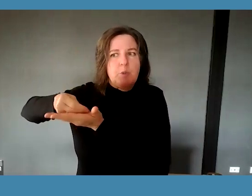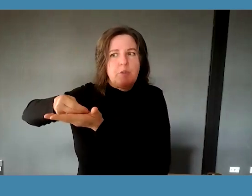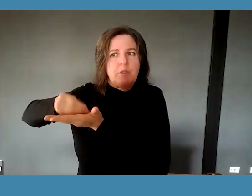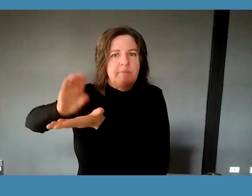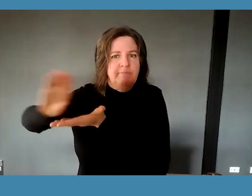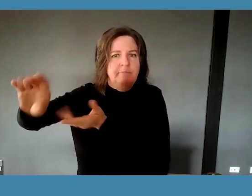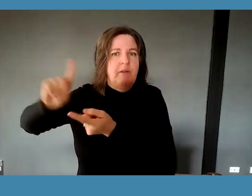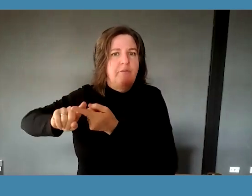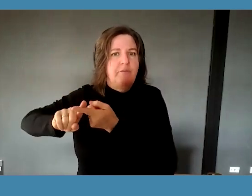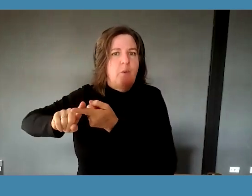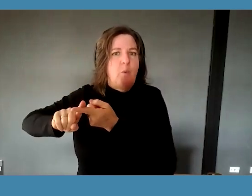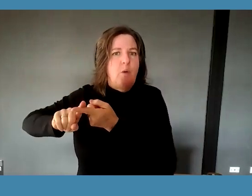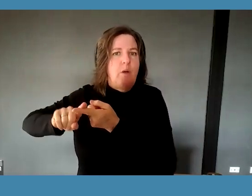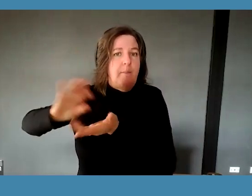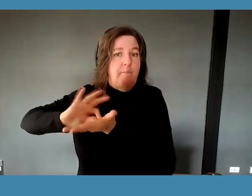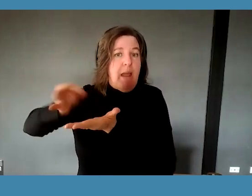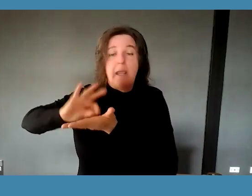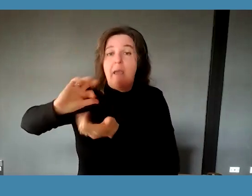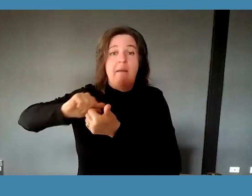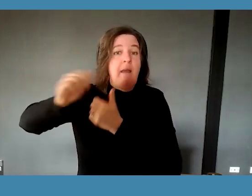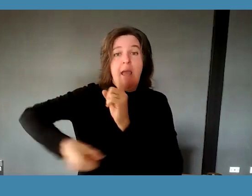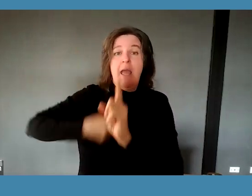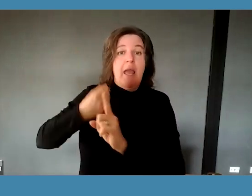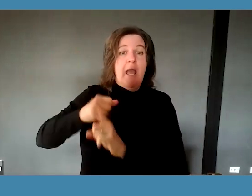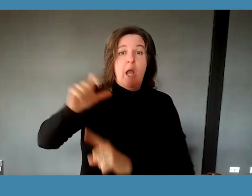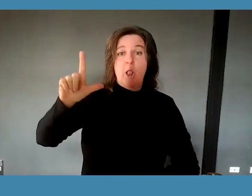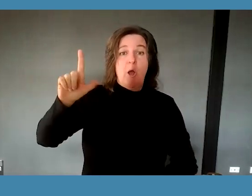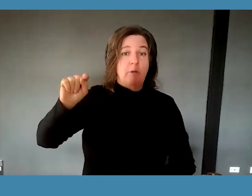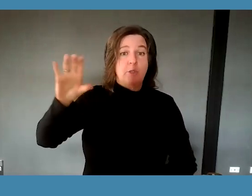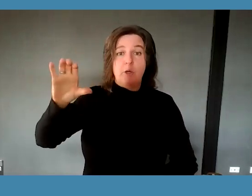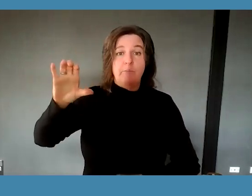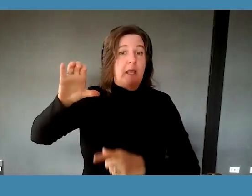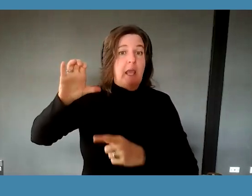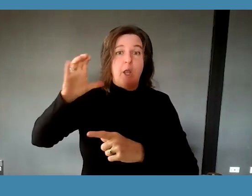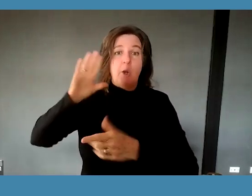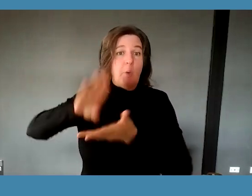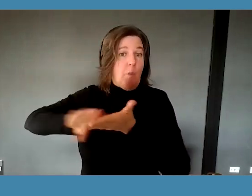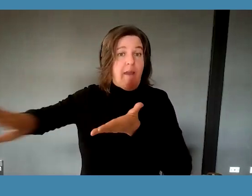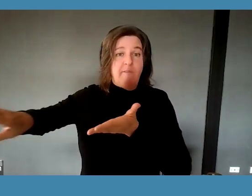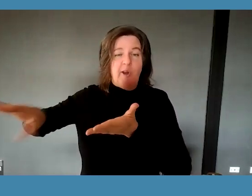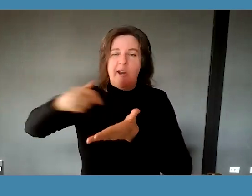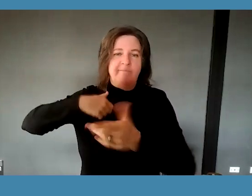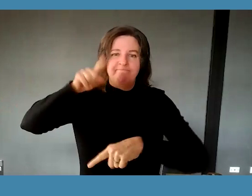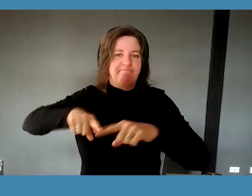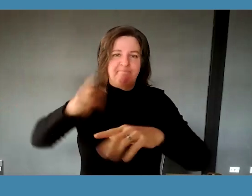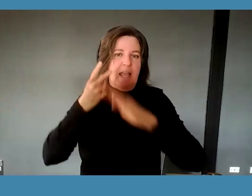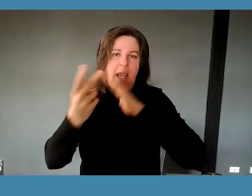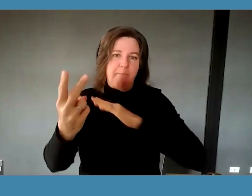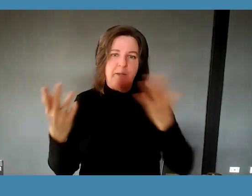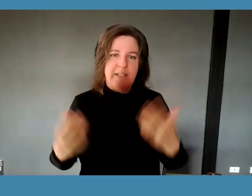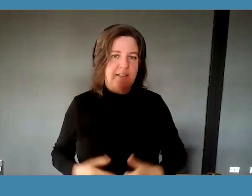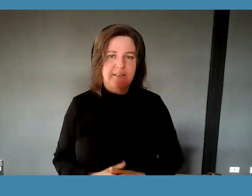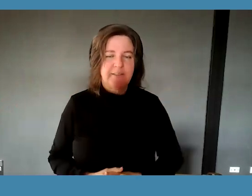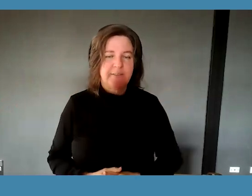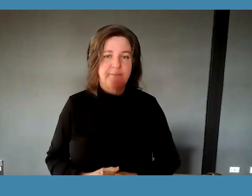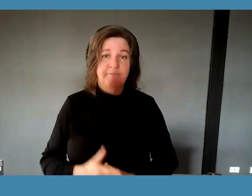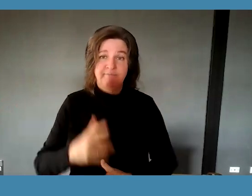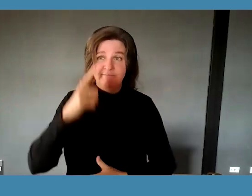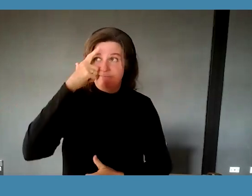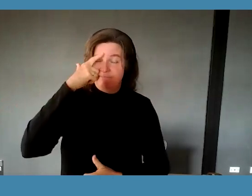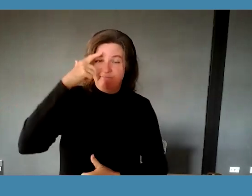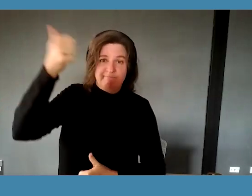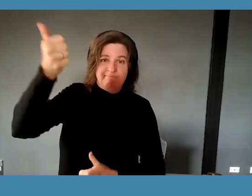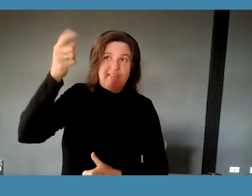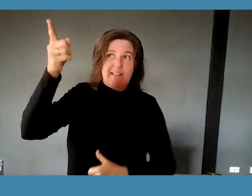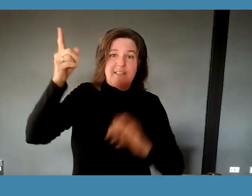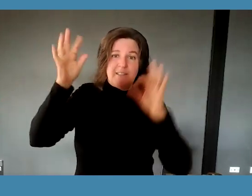impact the long-term care waiver is not something that I can predict. You know, it's up to the state to